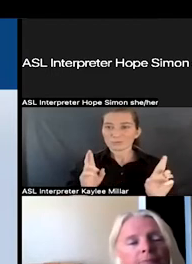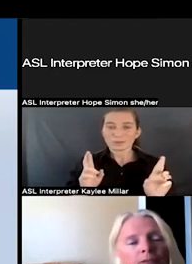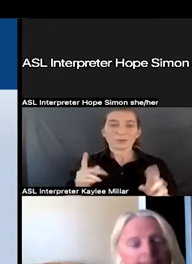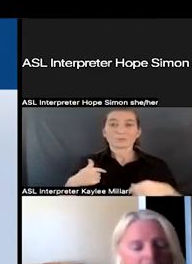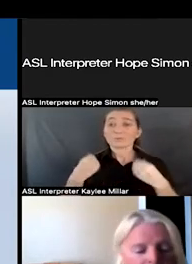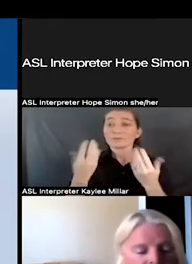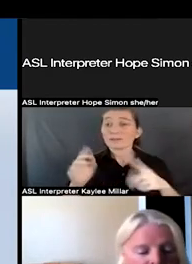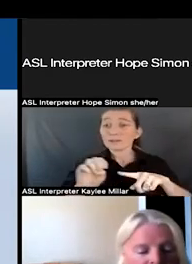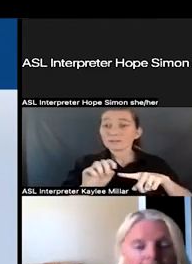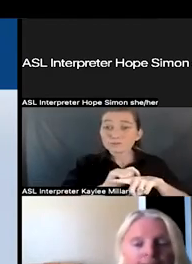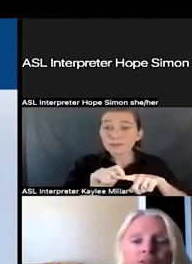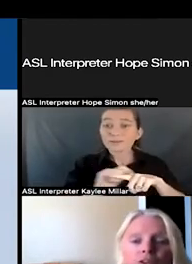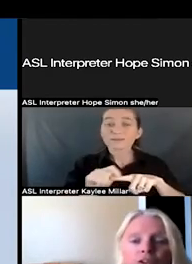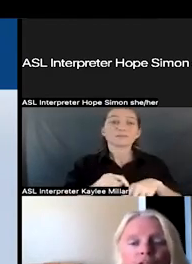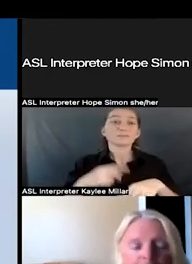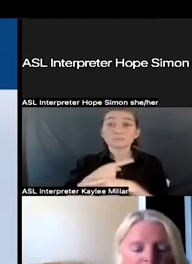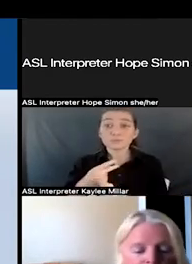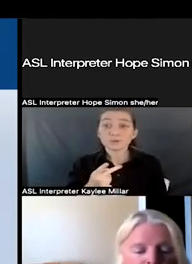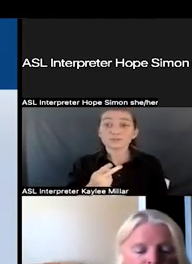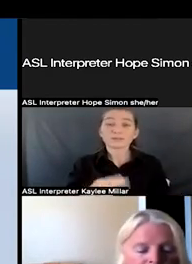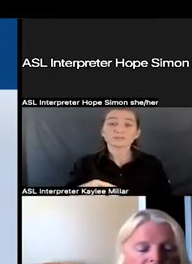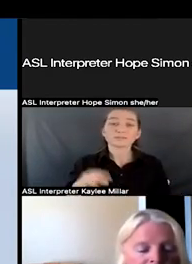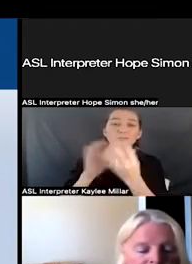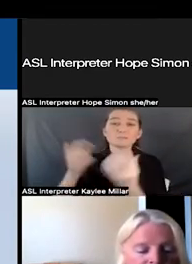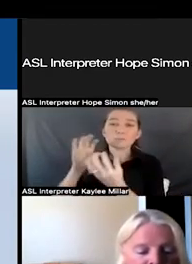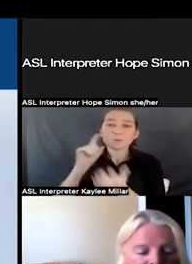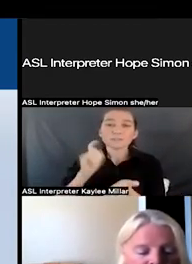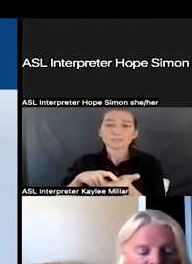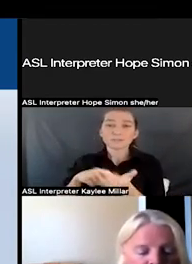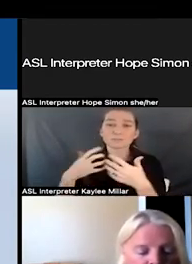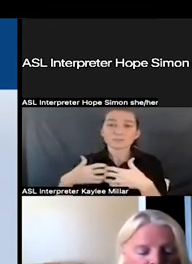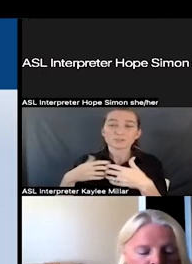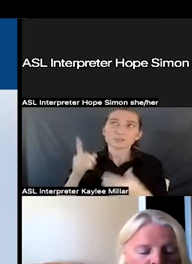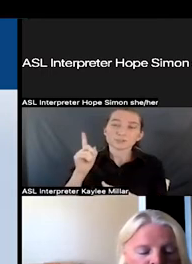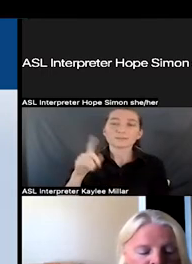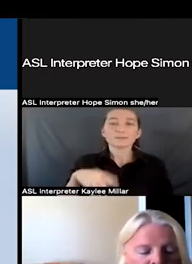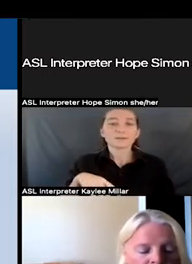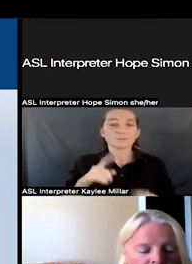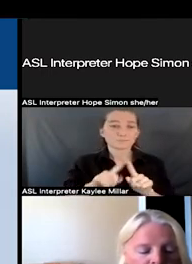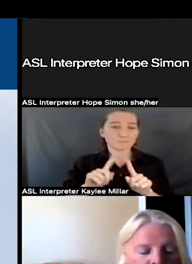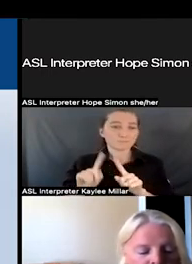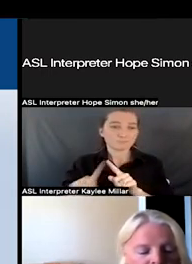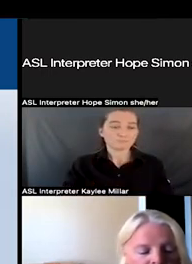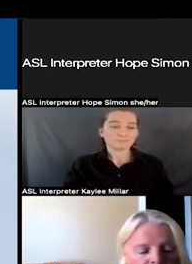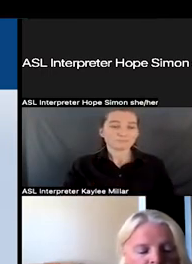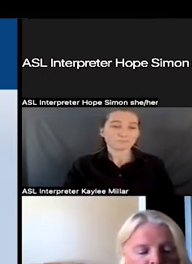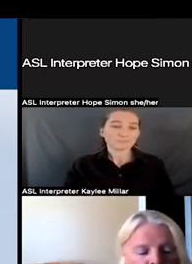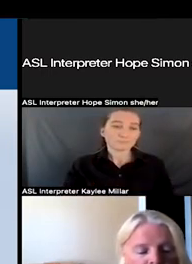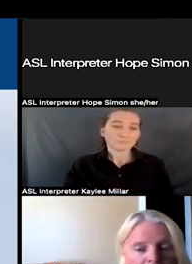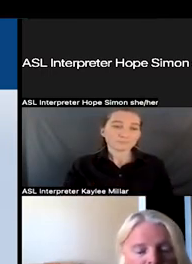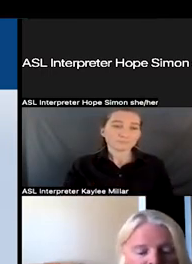as smoke detectors and these furniture straps that we were kindly received in our award. We received